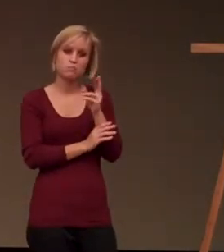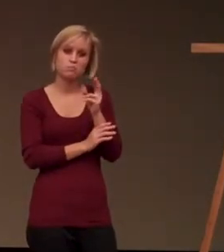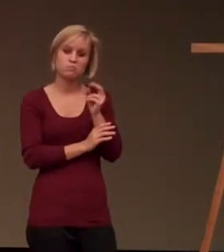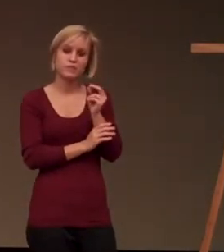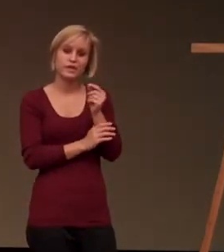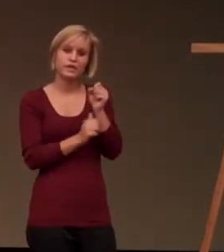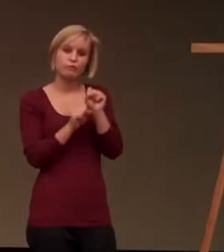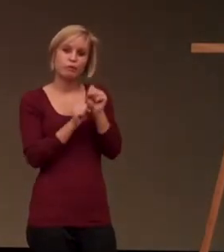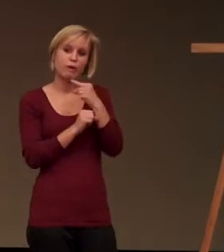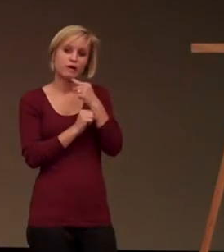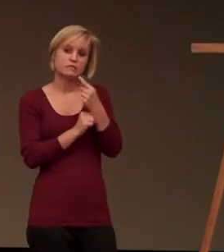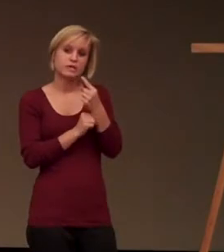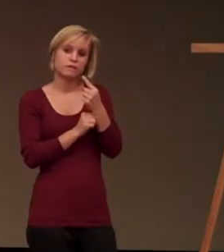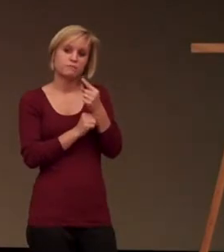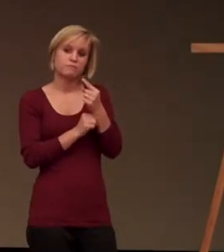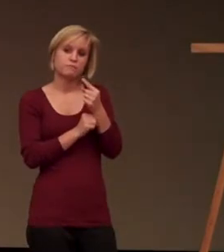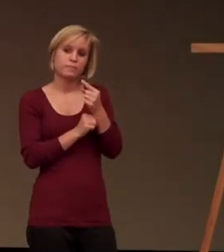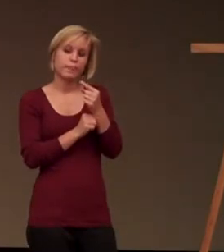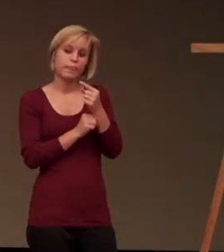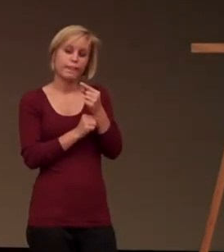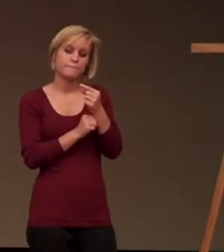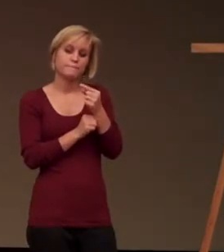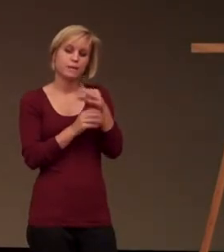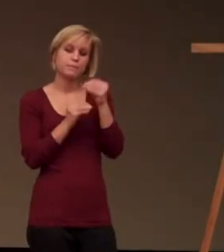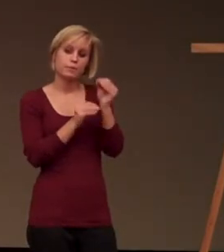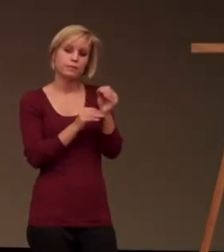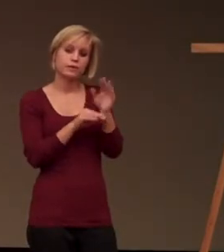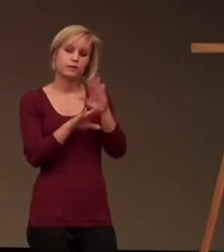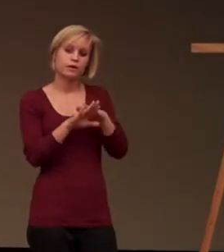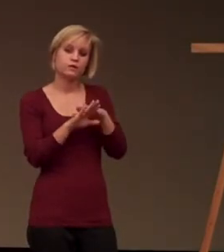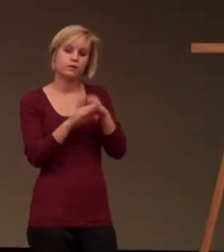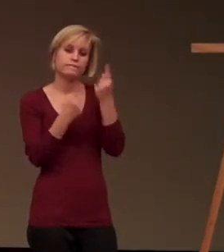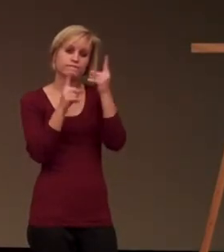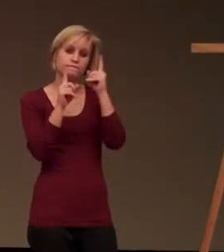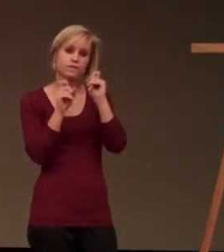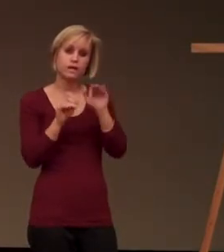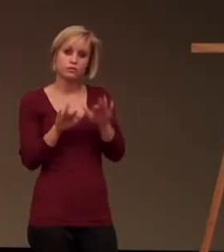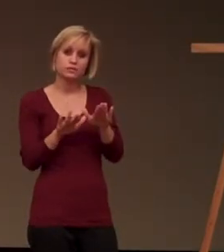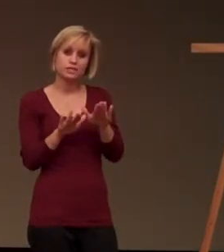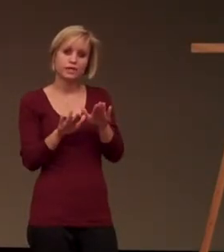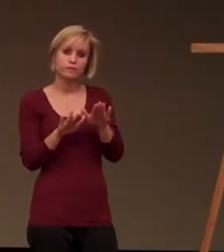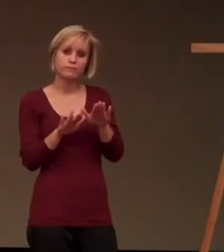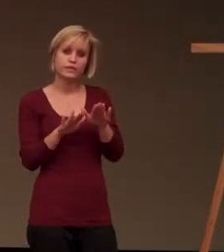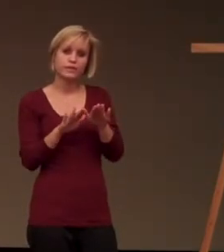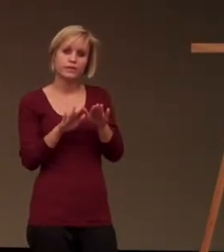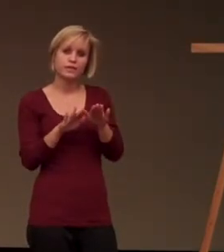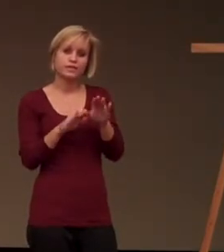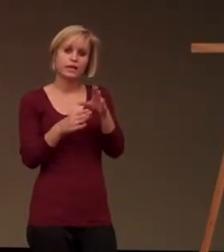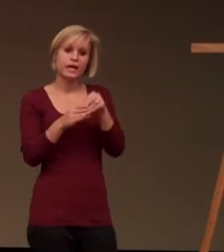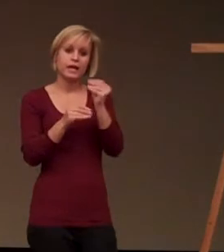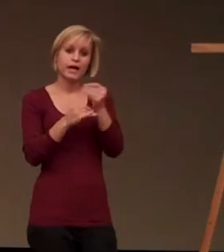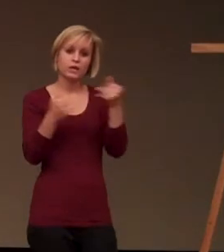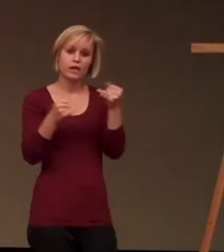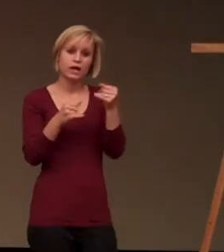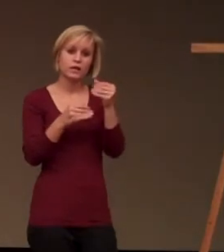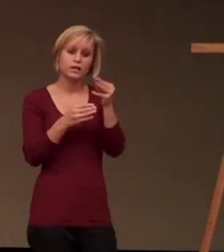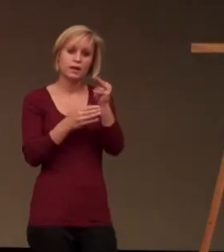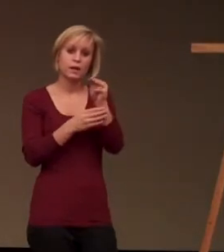So I said, look, I'm going to put, with your final exam, I'm going to put an outline map of the United States of